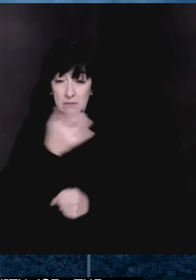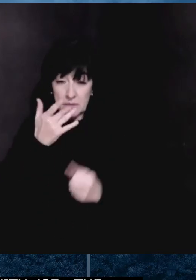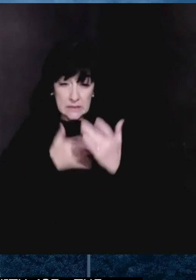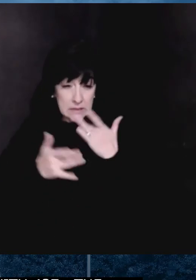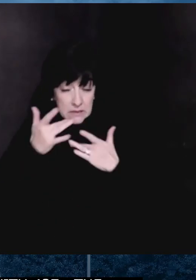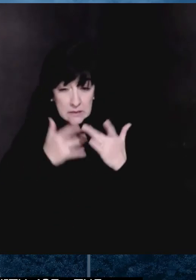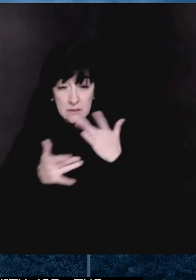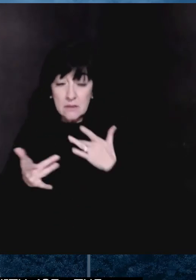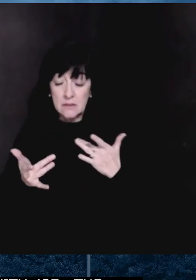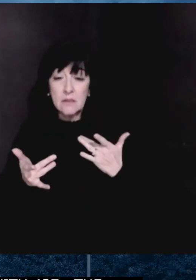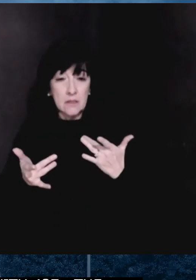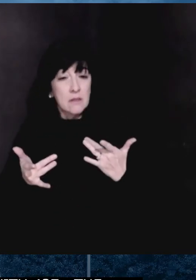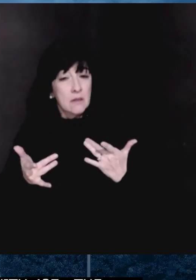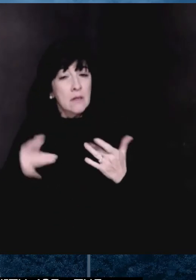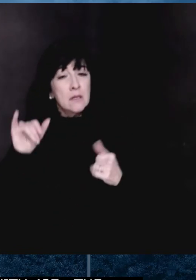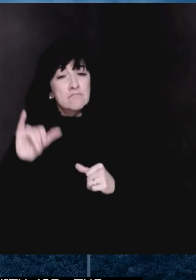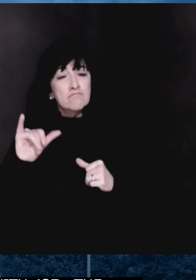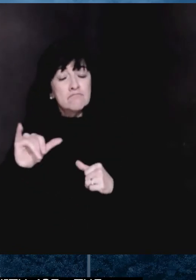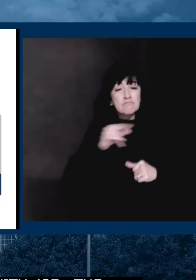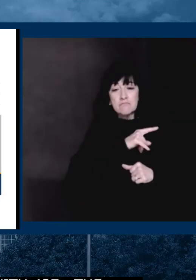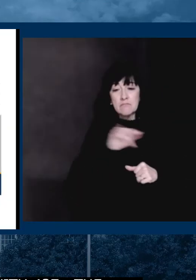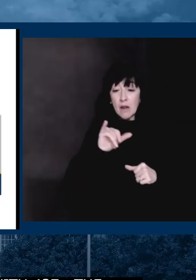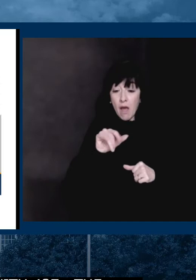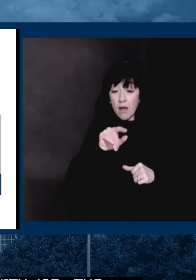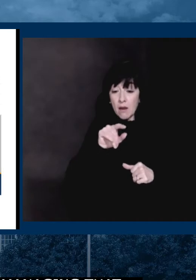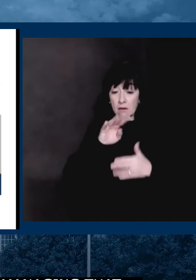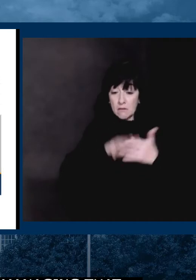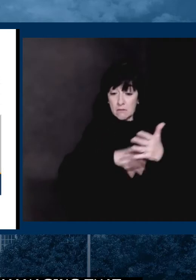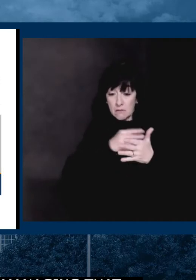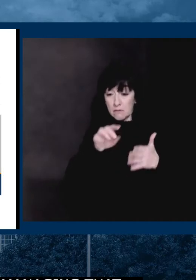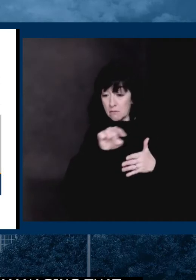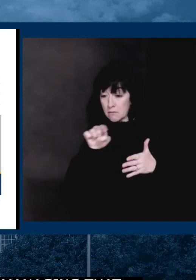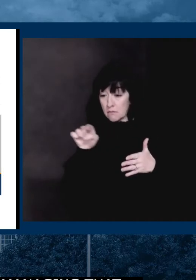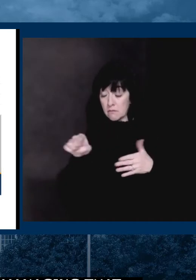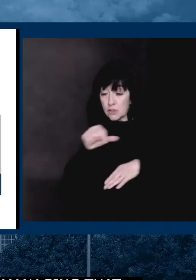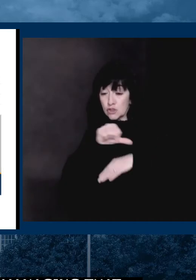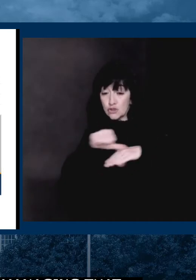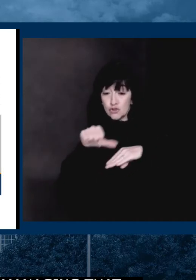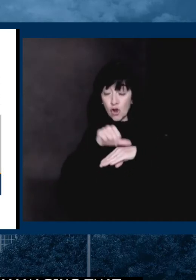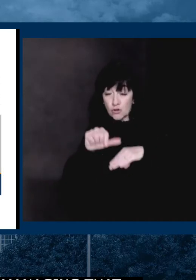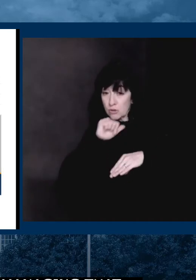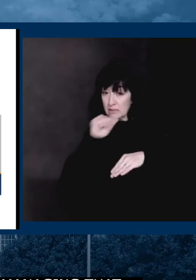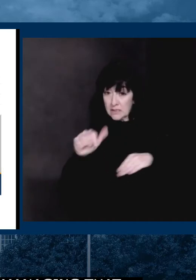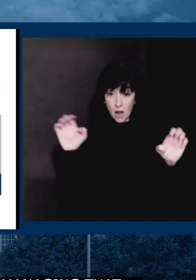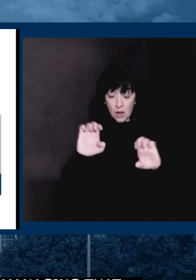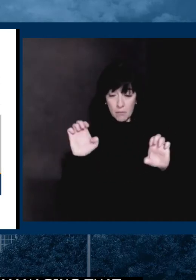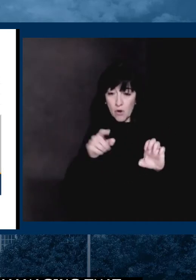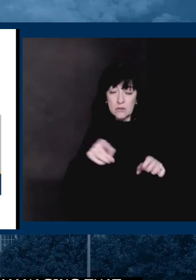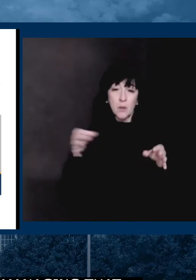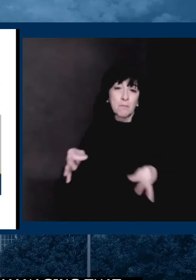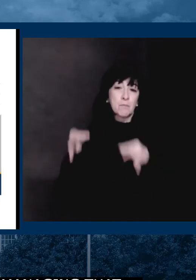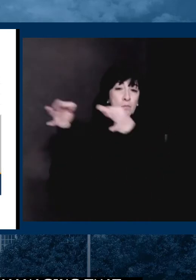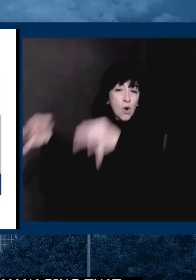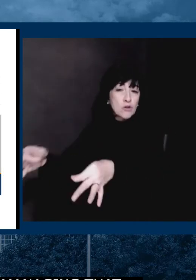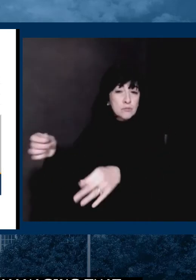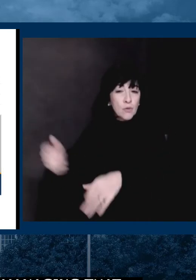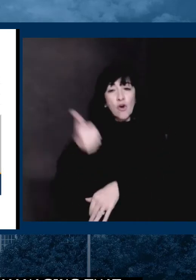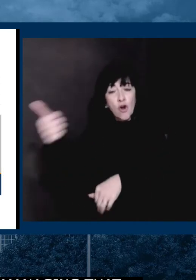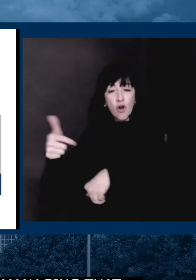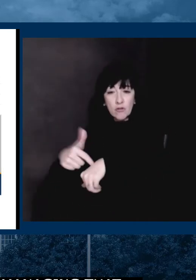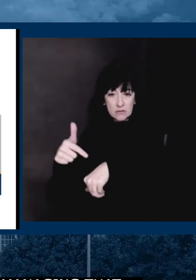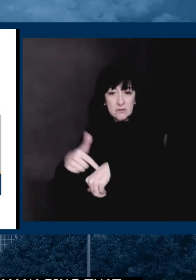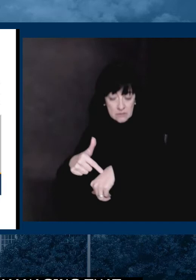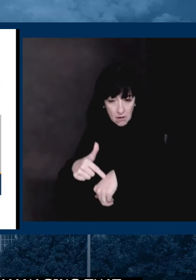census in some other way. They're also doing it by moving COVID-19 patients out treating them